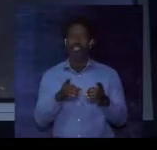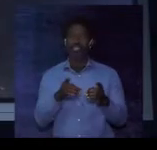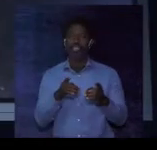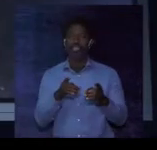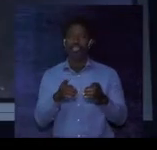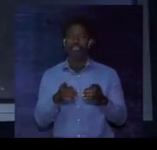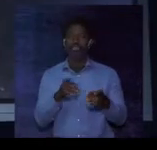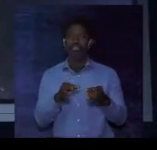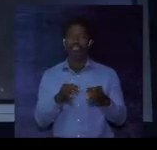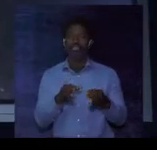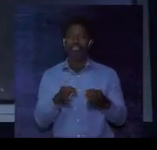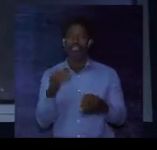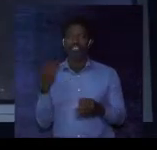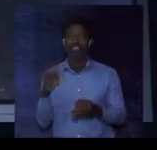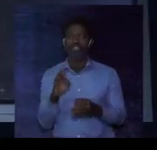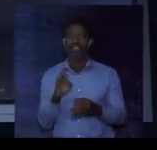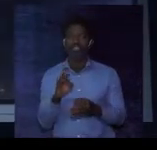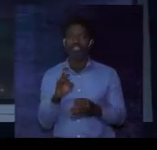of weather.